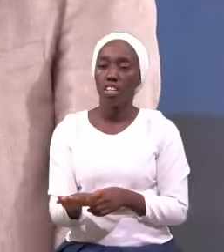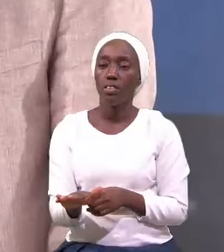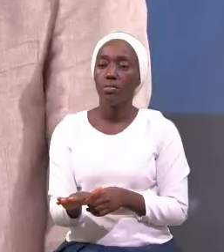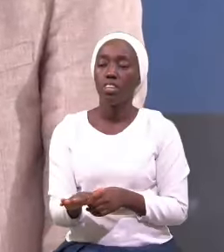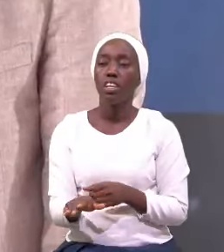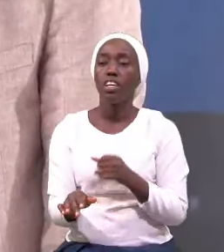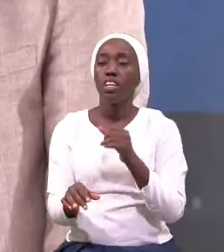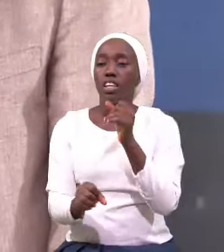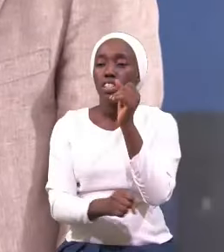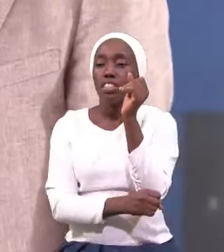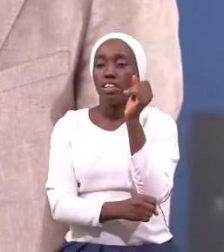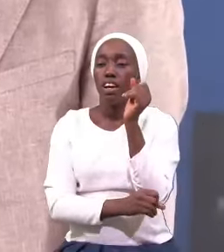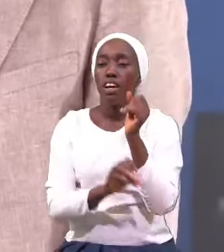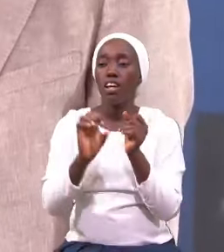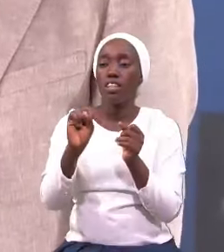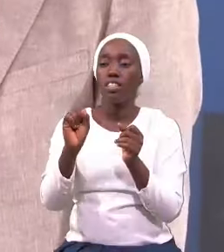Sarah, barren.